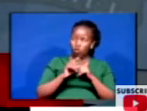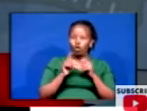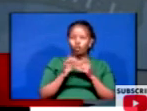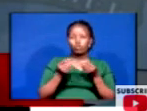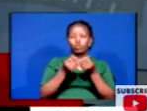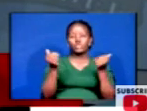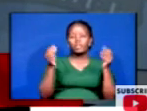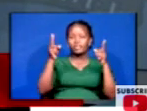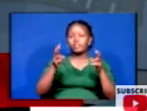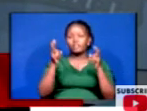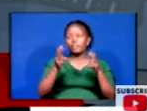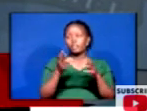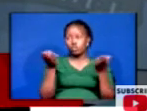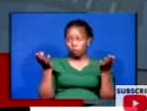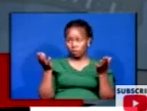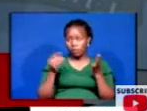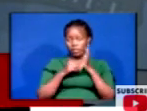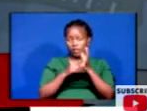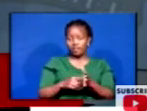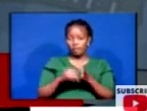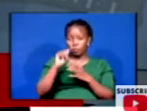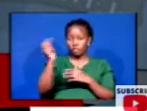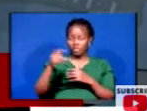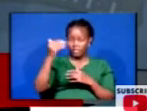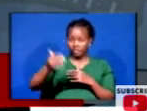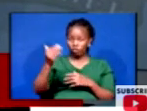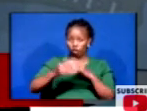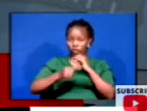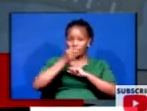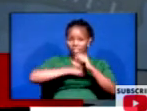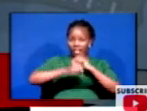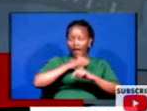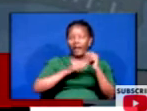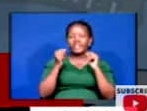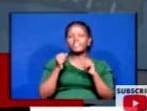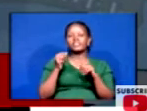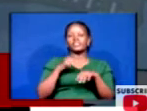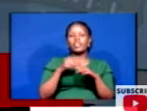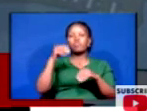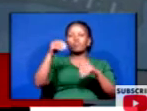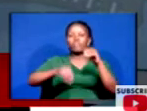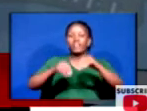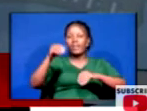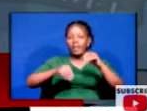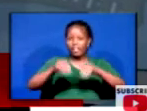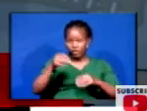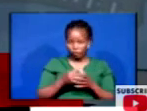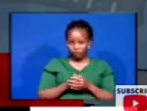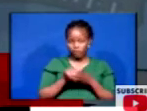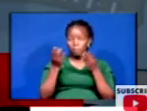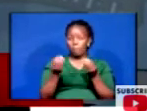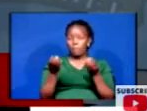mm-hmm. Like in Kenya, we normally address them after the election, because that's why we normally go to the court, then it is easy for people to